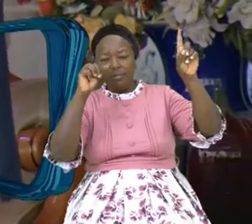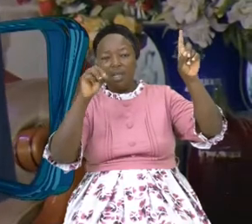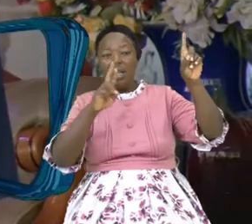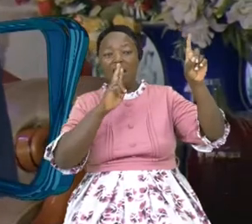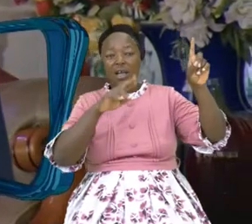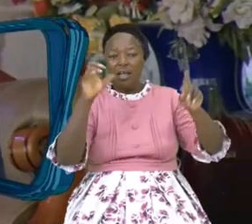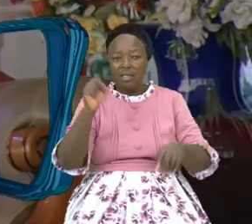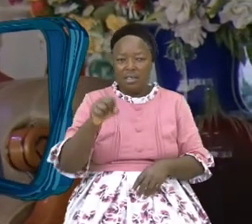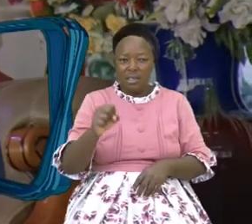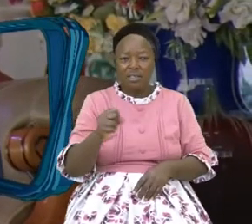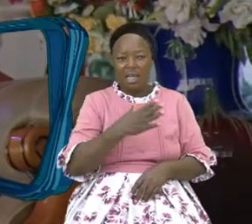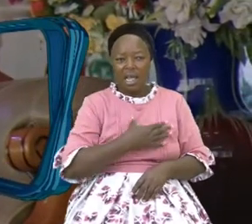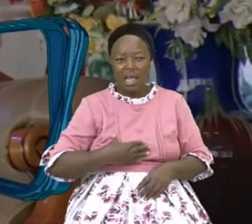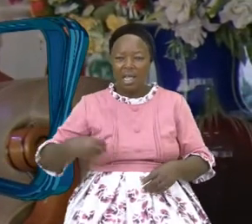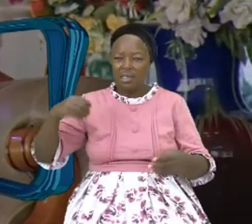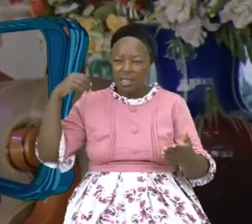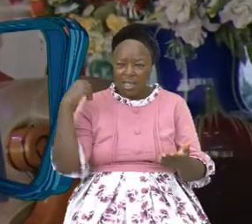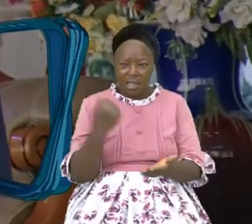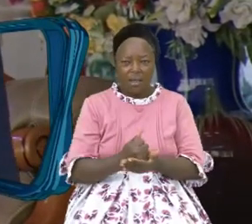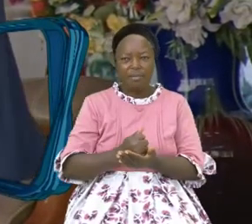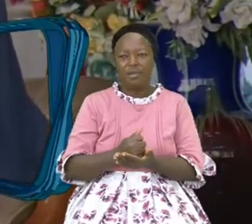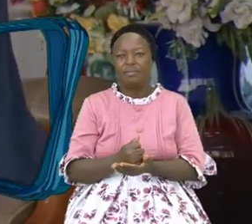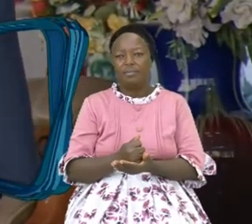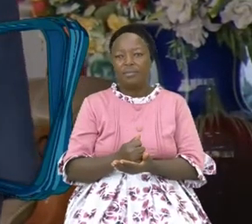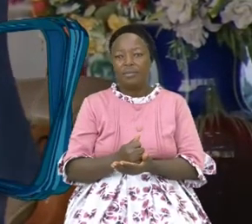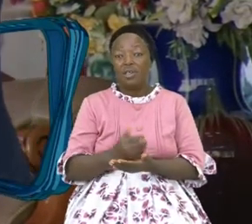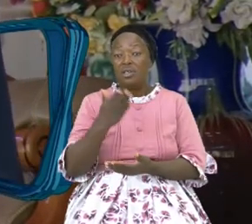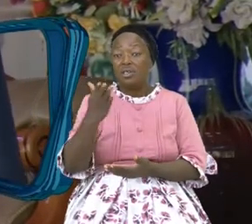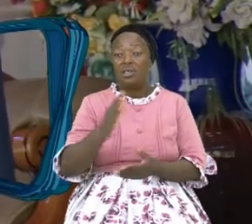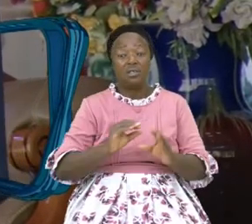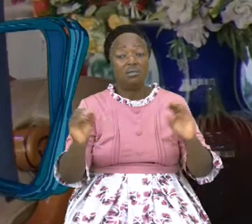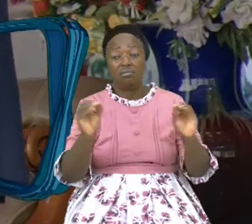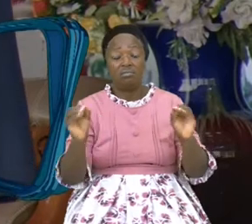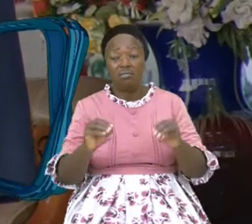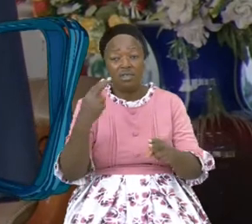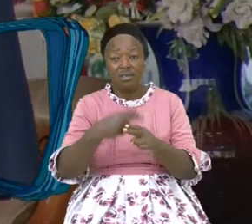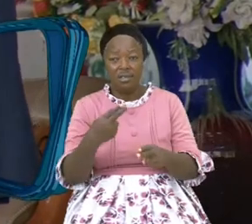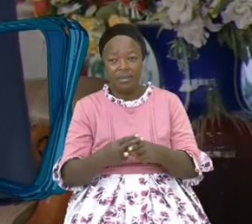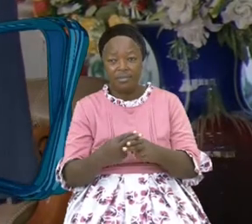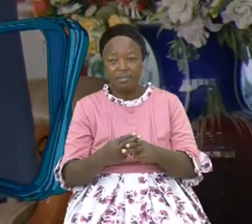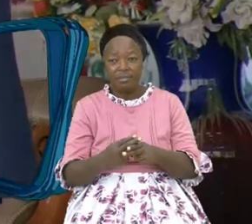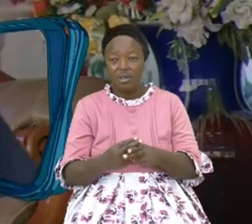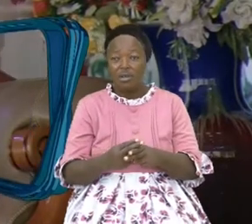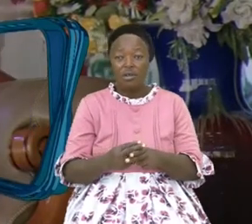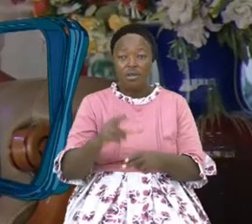yea and amen. There is no nay. There is